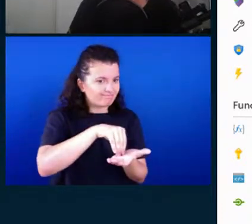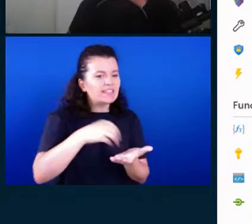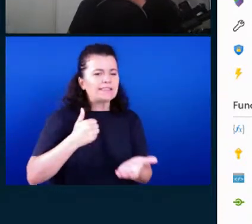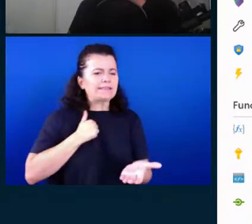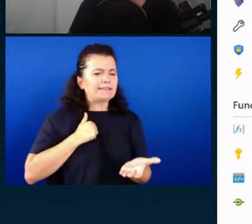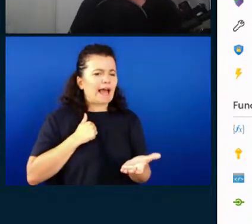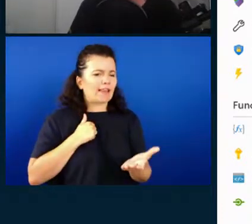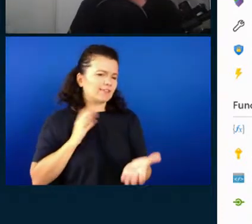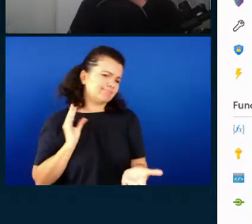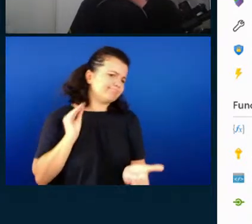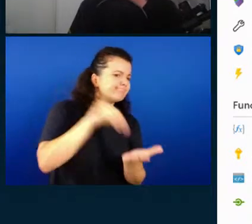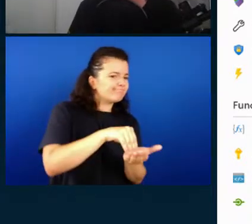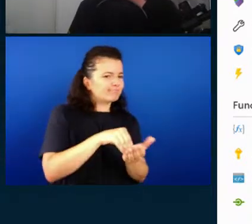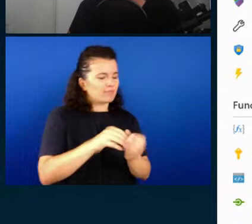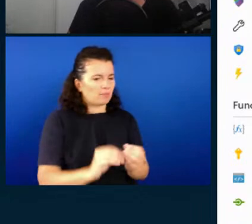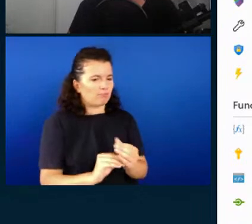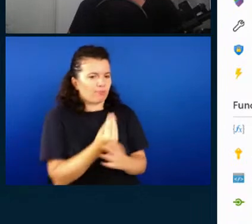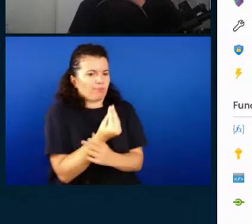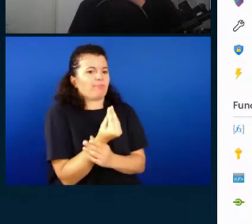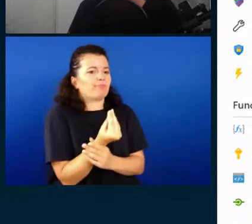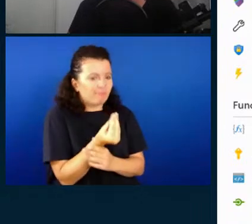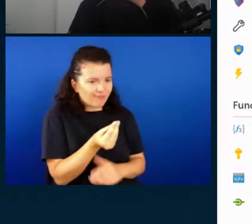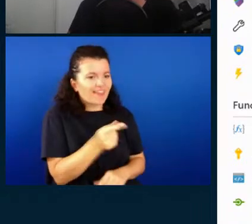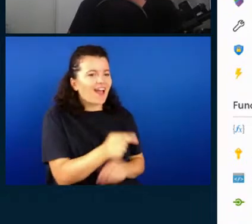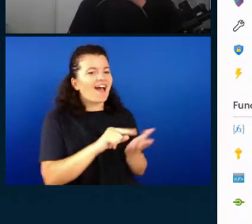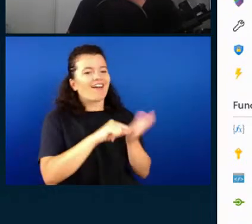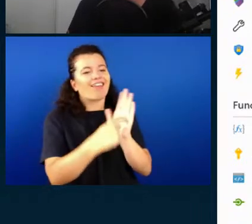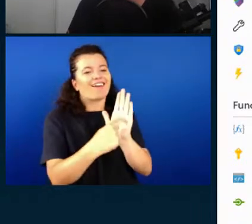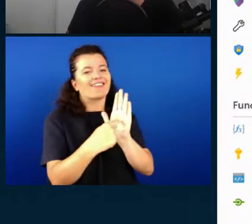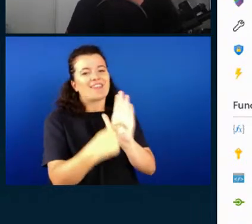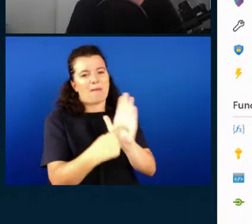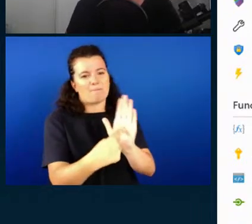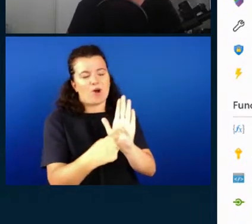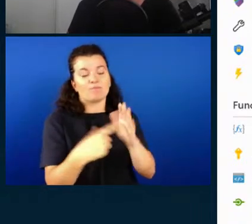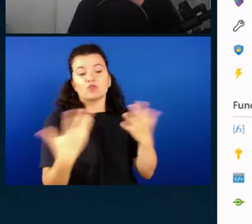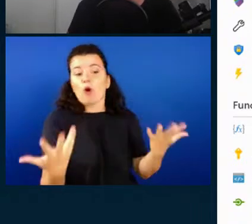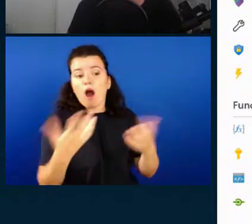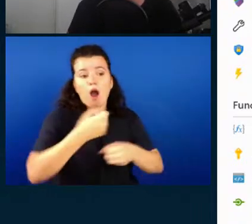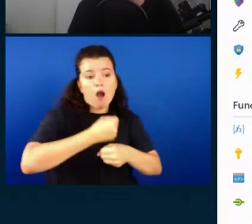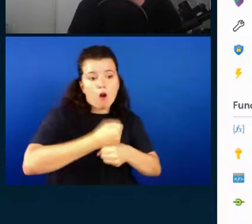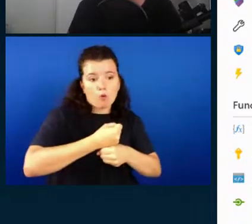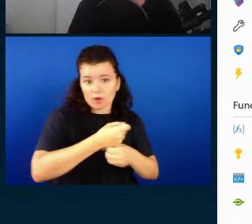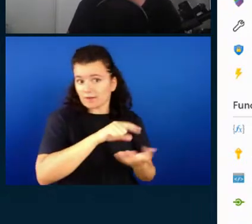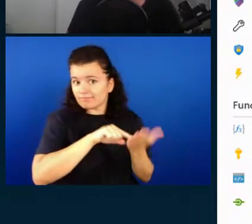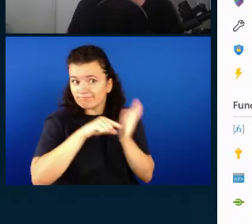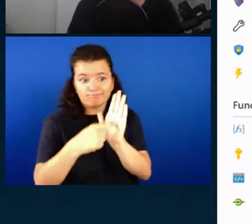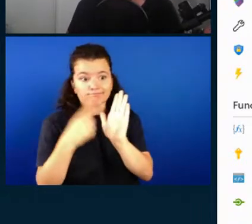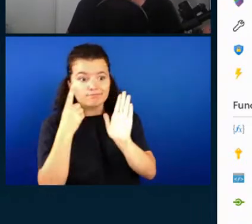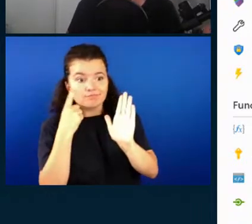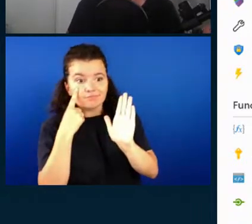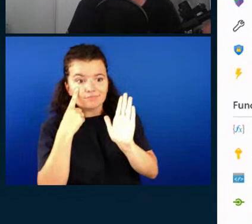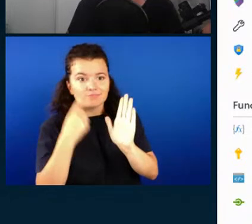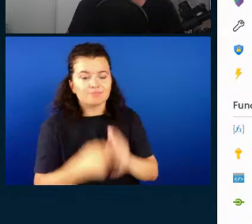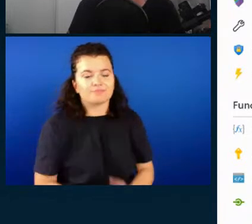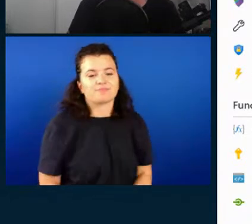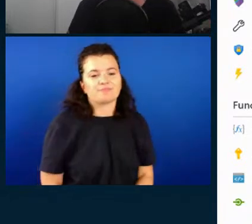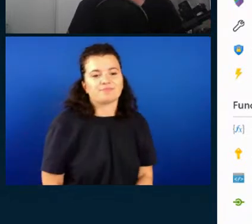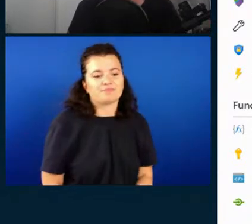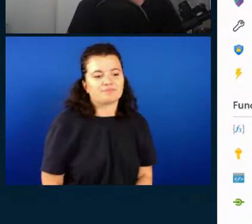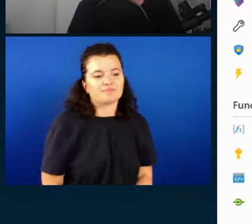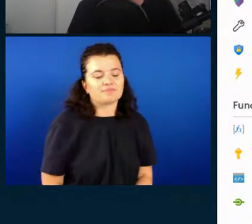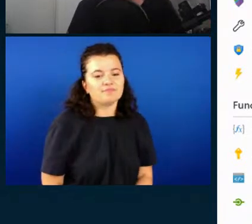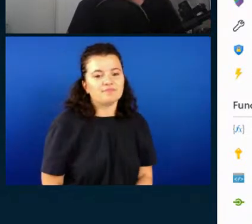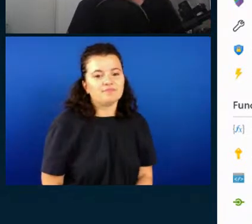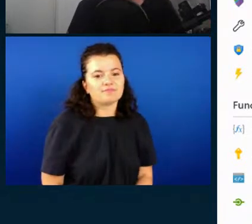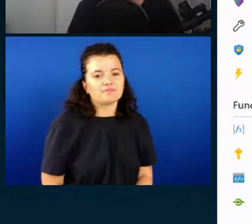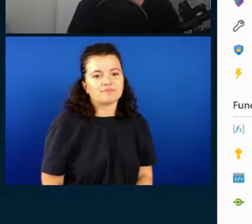for a demo. And what this function app does is this will get all the